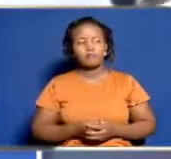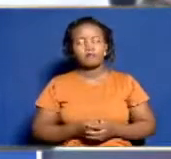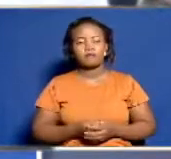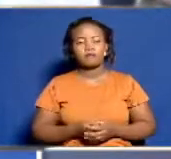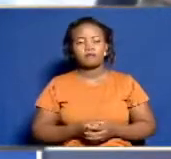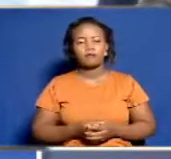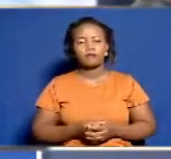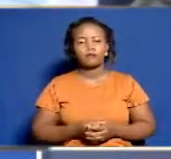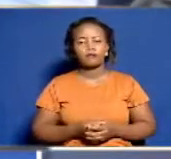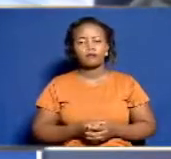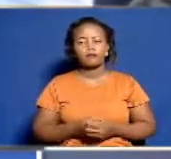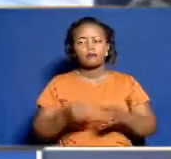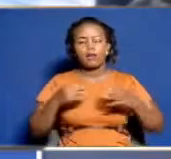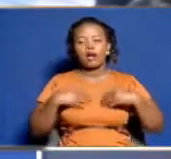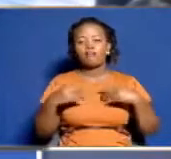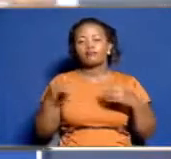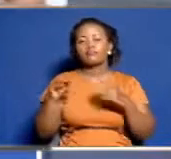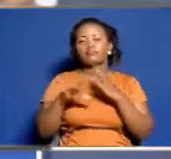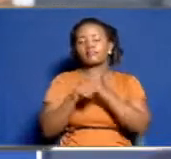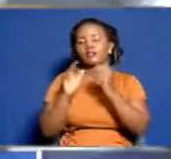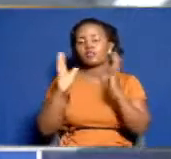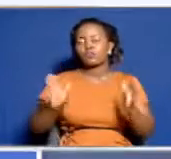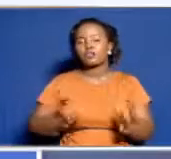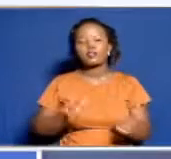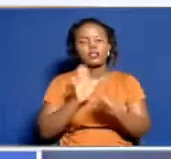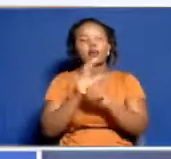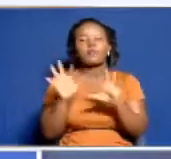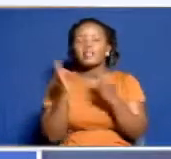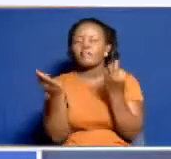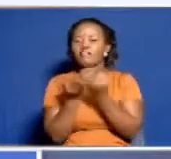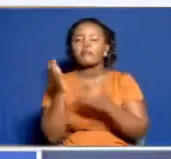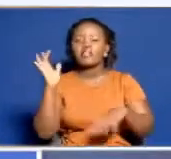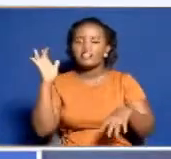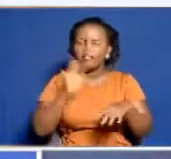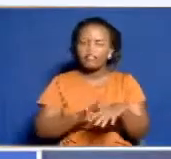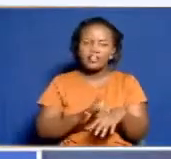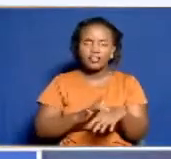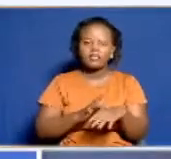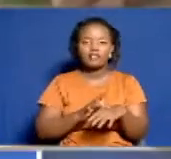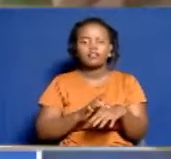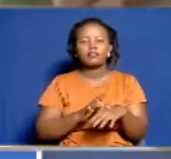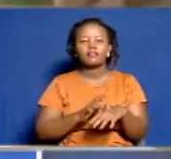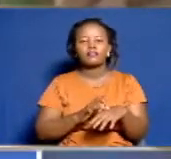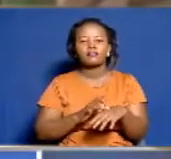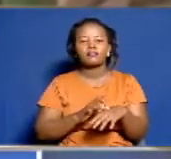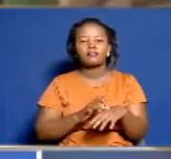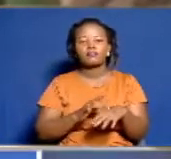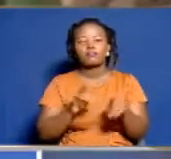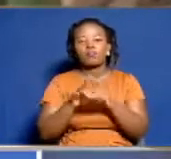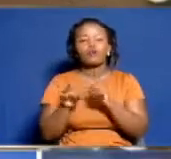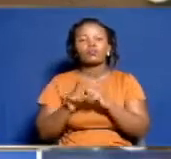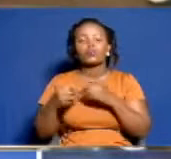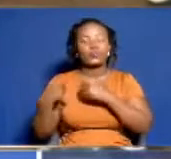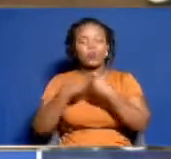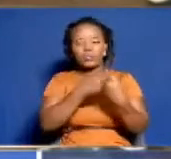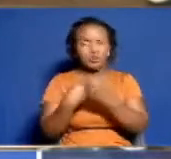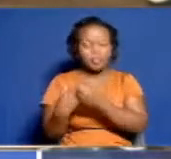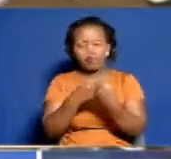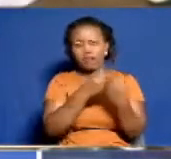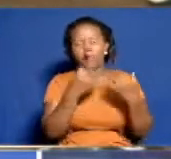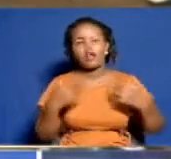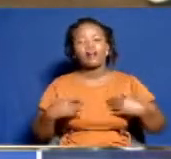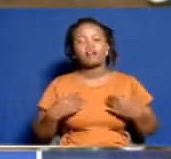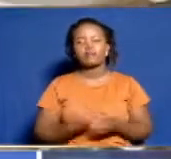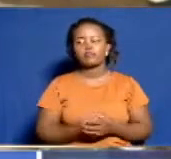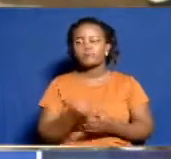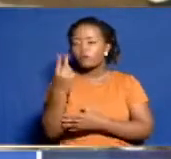education, the majority of Kenyan households were greatly affected by the COVID-19 pandemic and were to make ends meet. 2020,